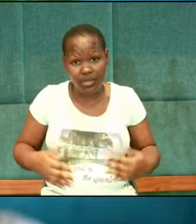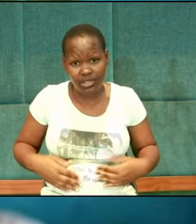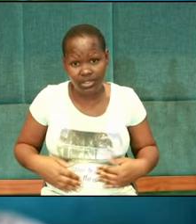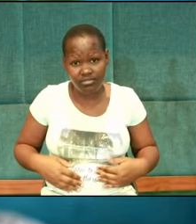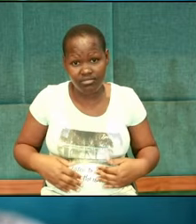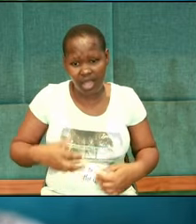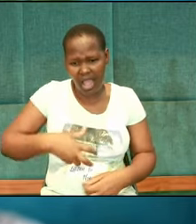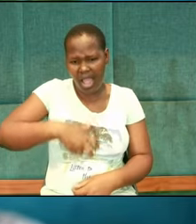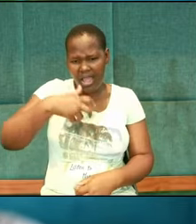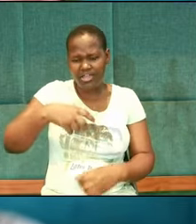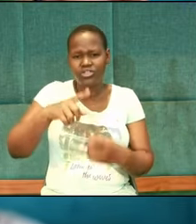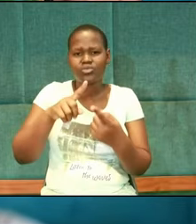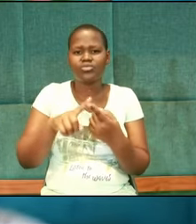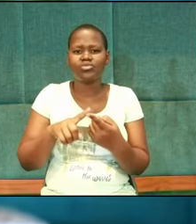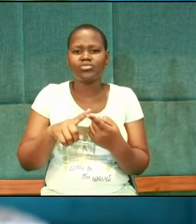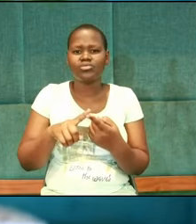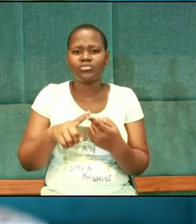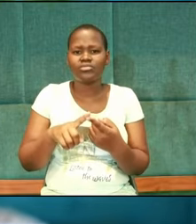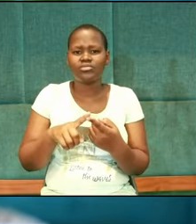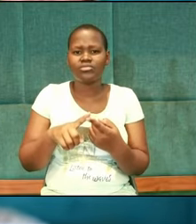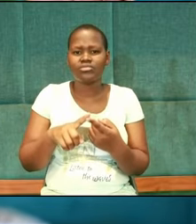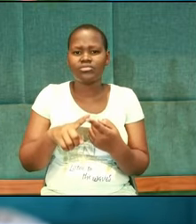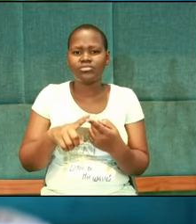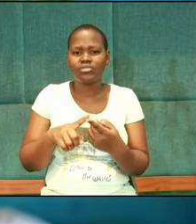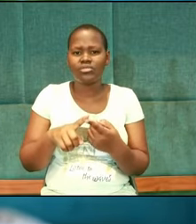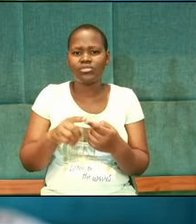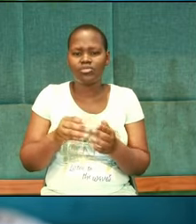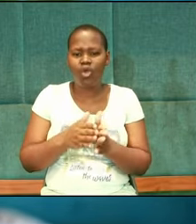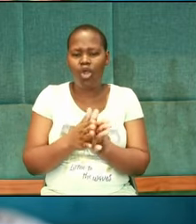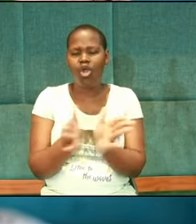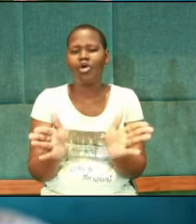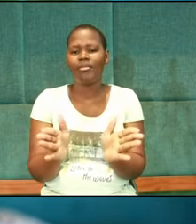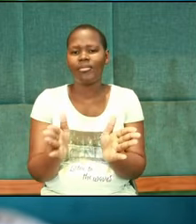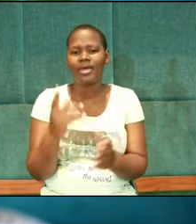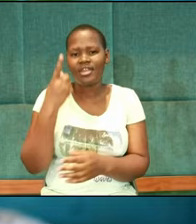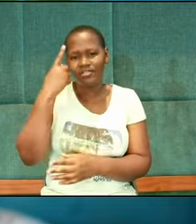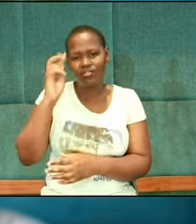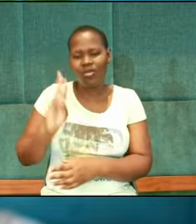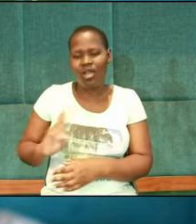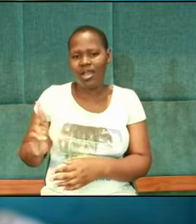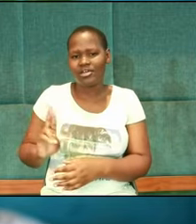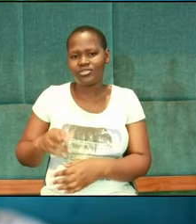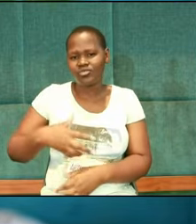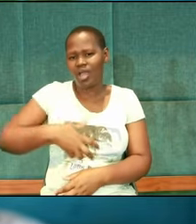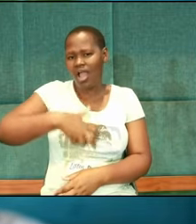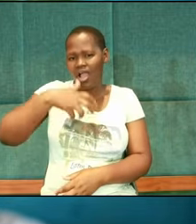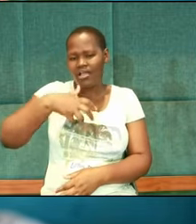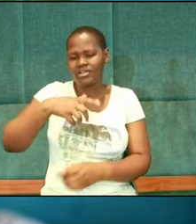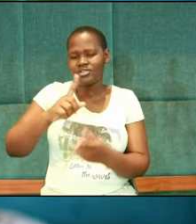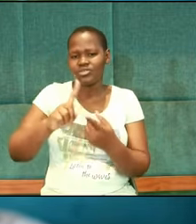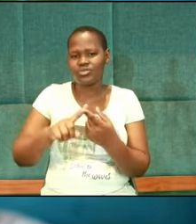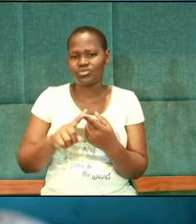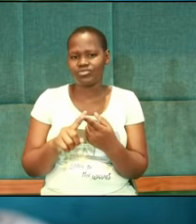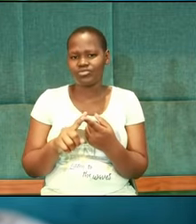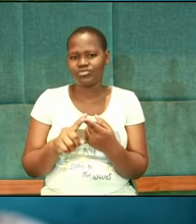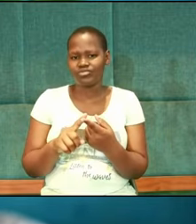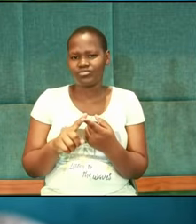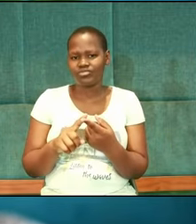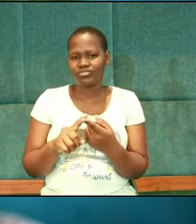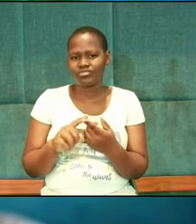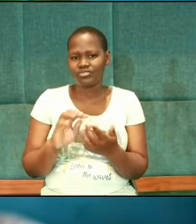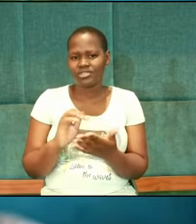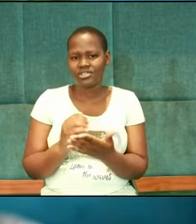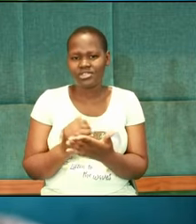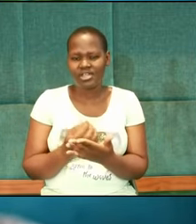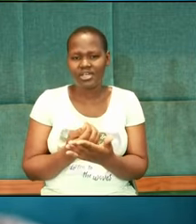to open a trash can for her to vent in. Vent in. Vent in. Sometimes she's